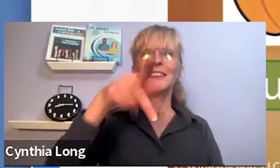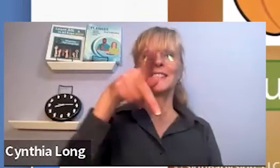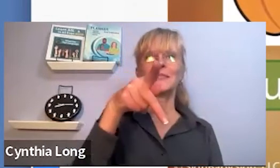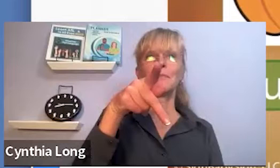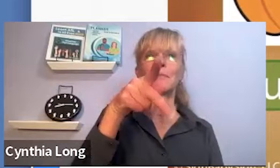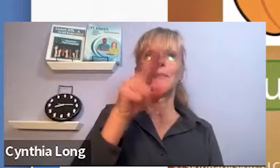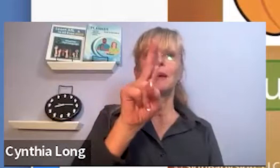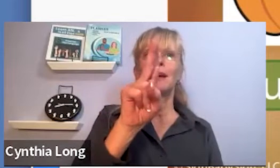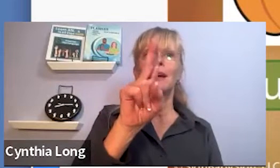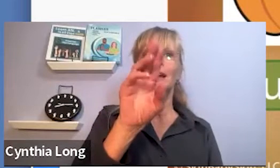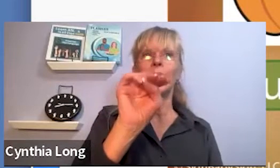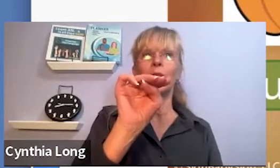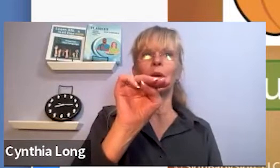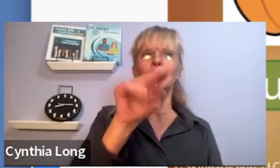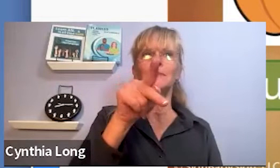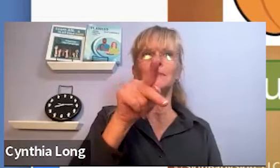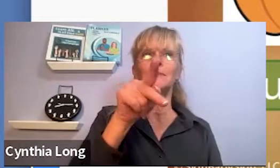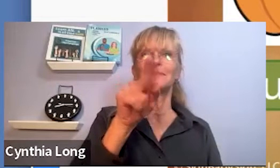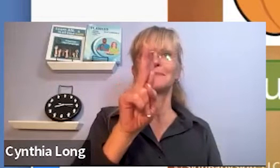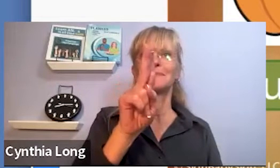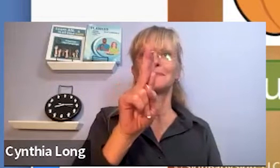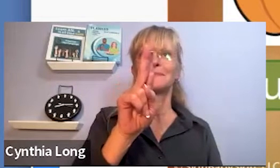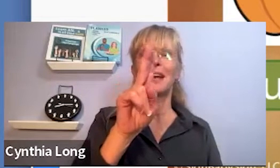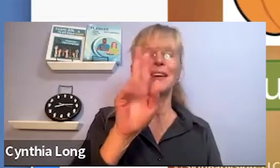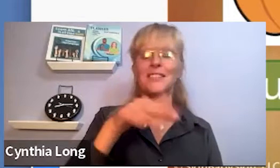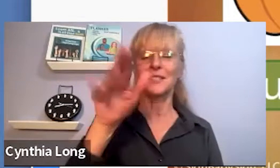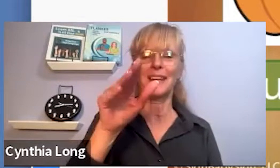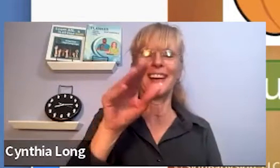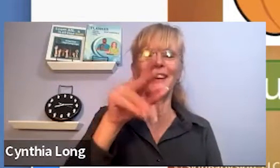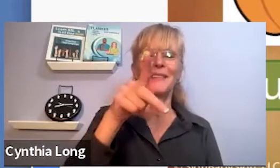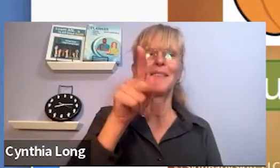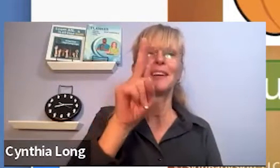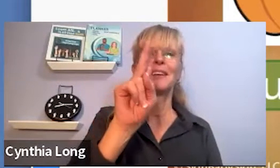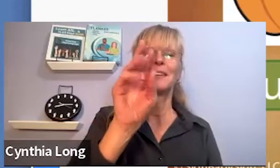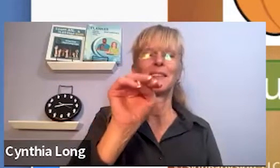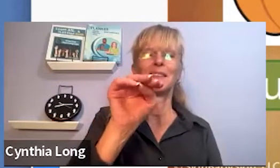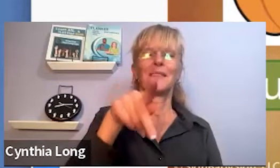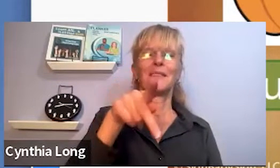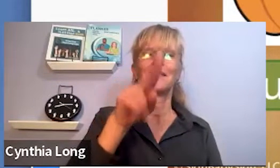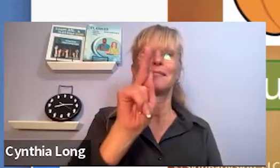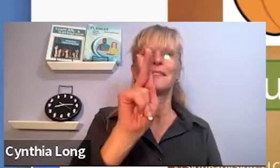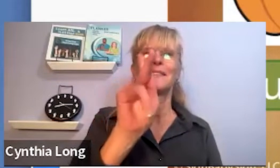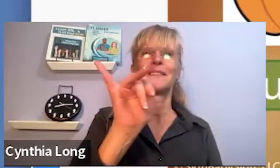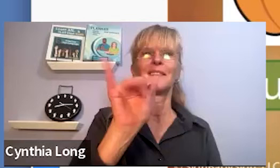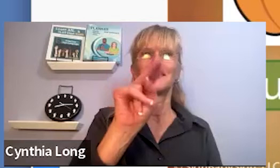All right, here's another one. Oh, excuse me.